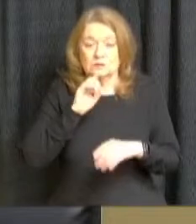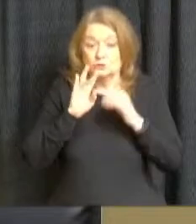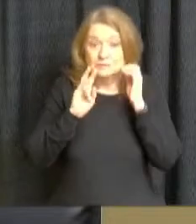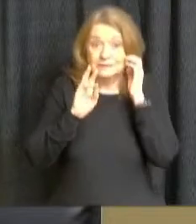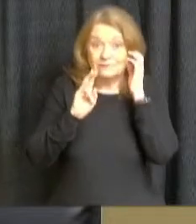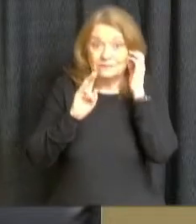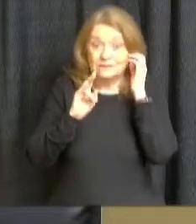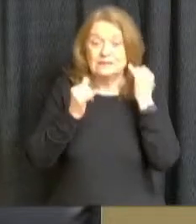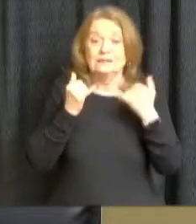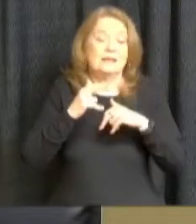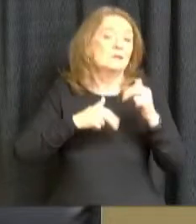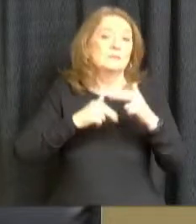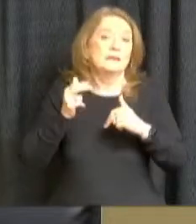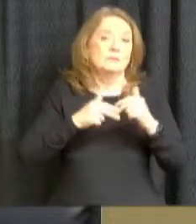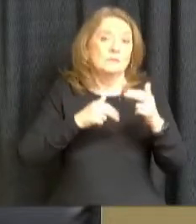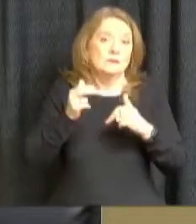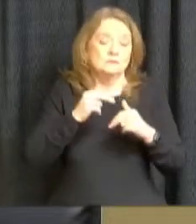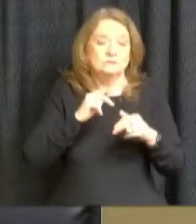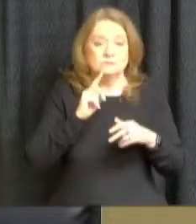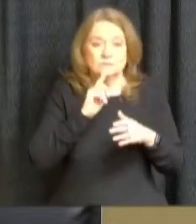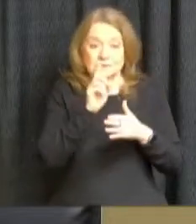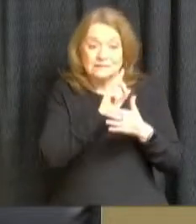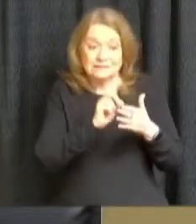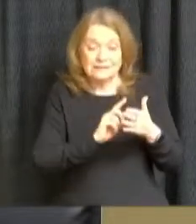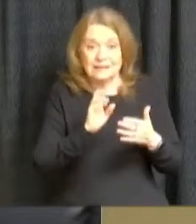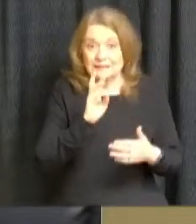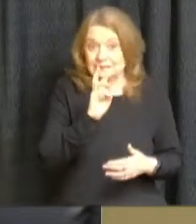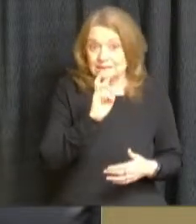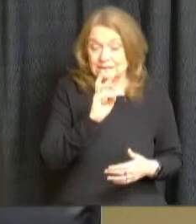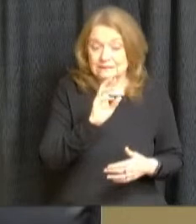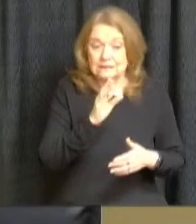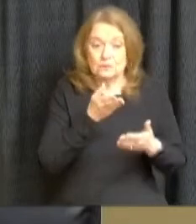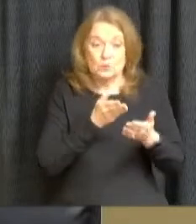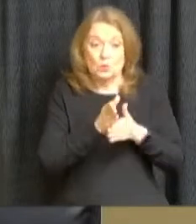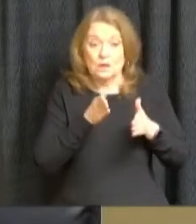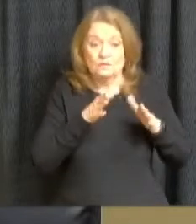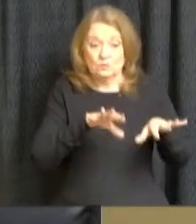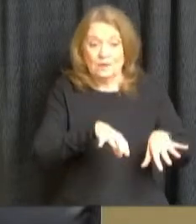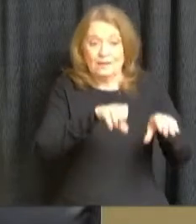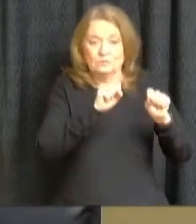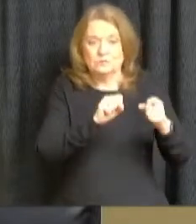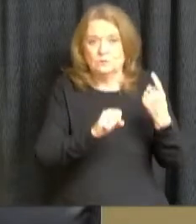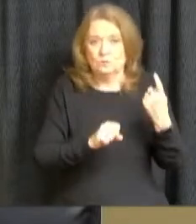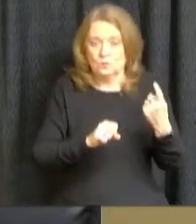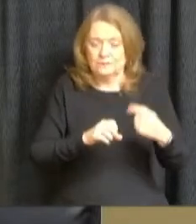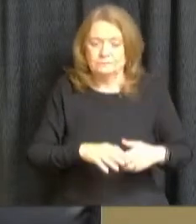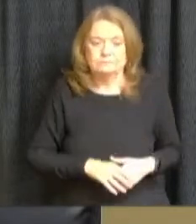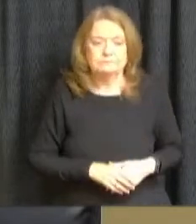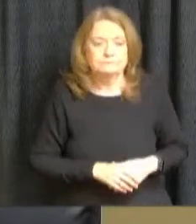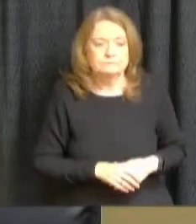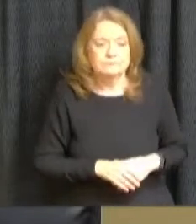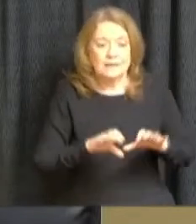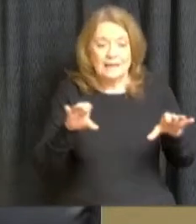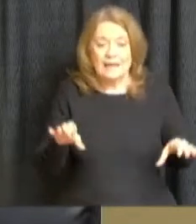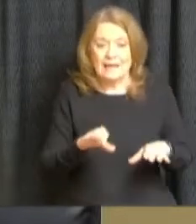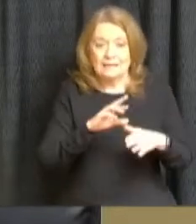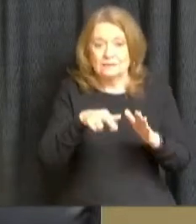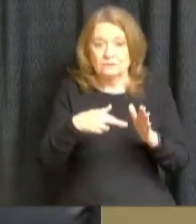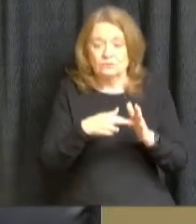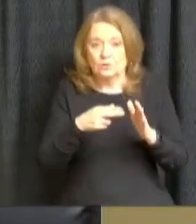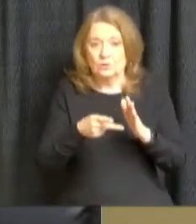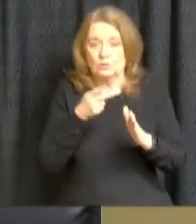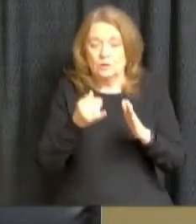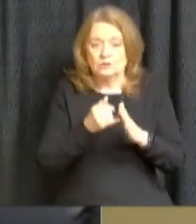17 that is going on right now. Designs 16, right-of-way acquisitions 1. Active road